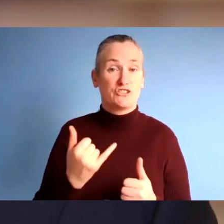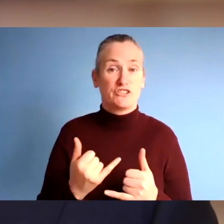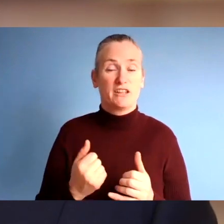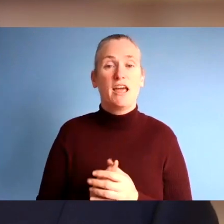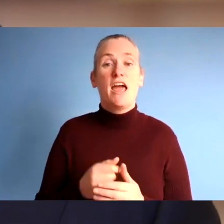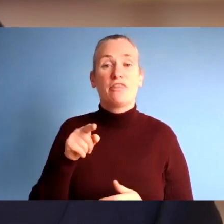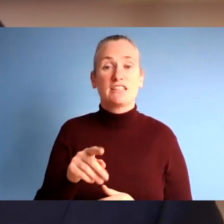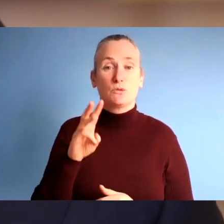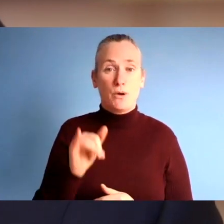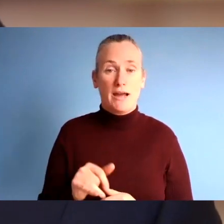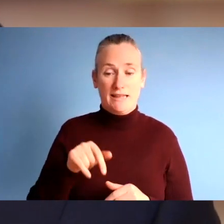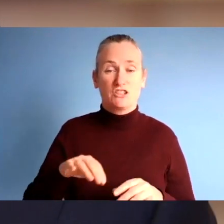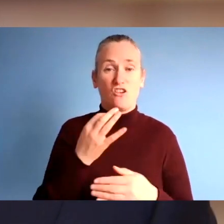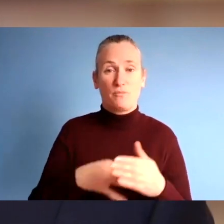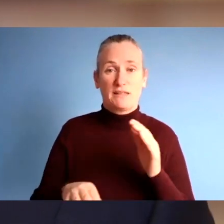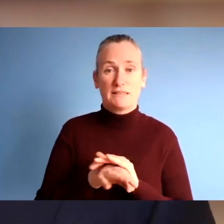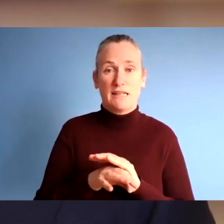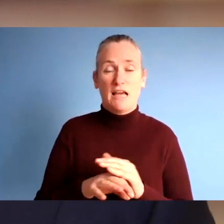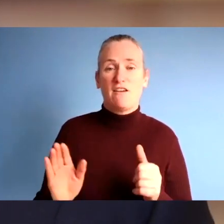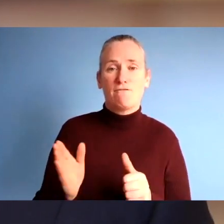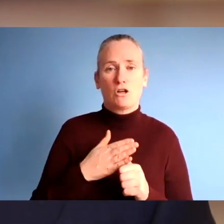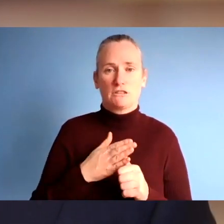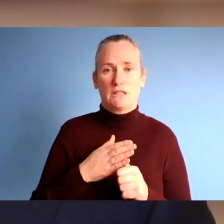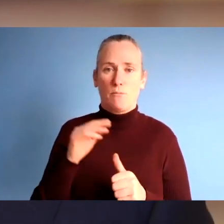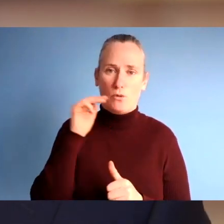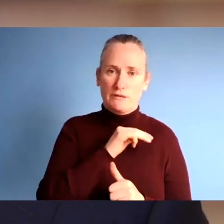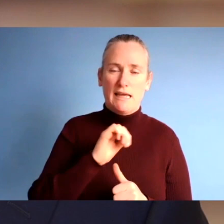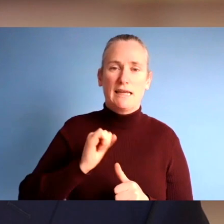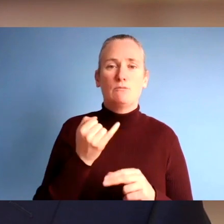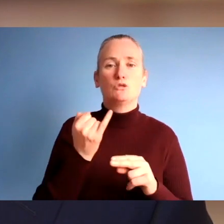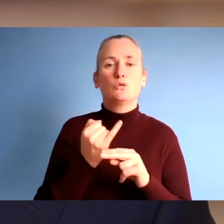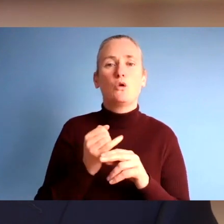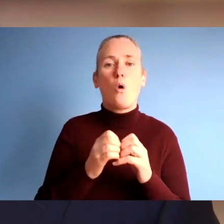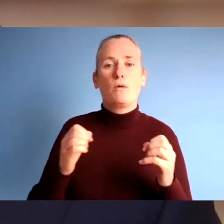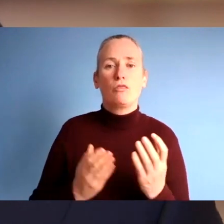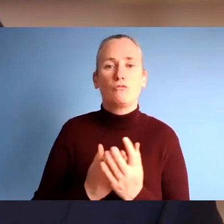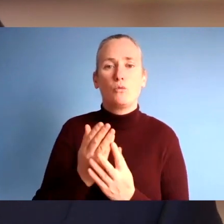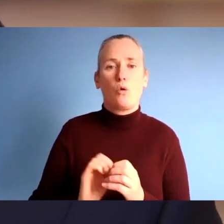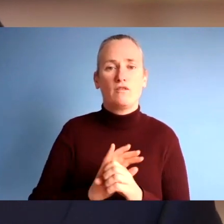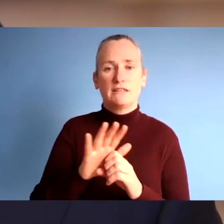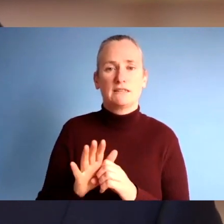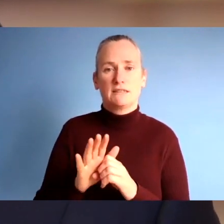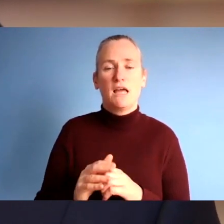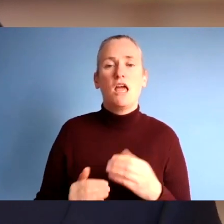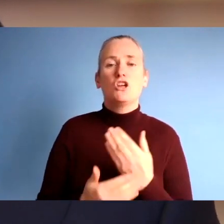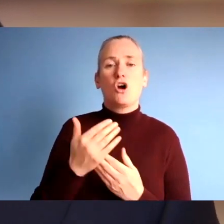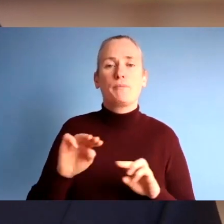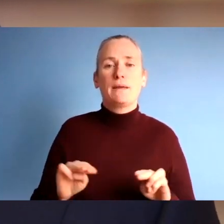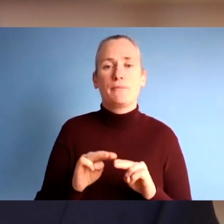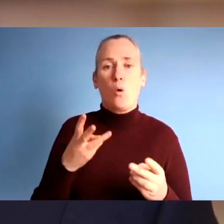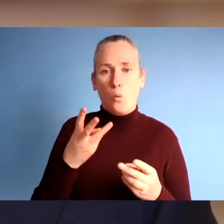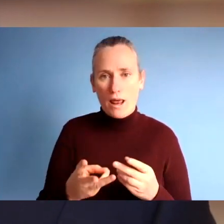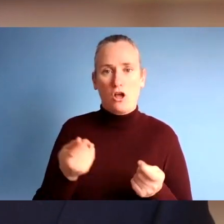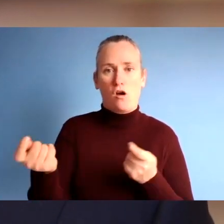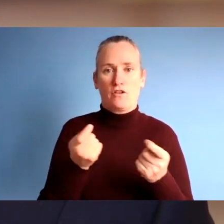reason that this government has as its first priority to keep our schools open during COVID. Young people will govern this